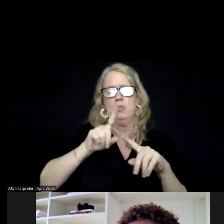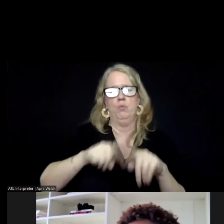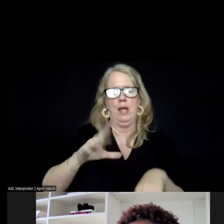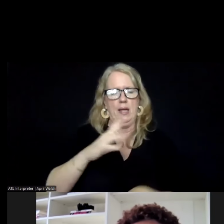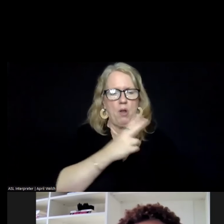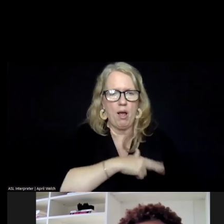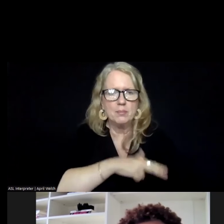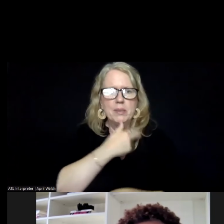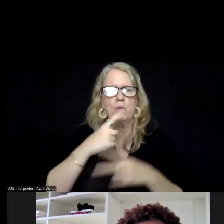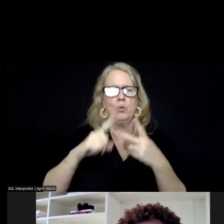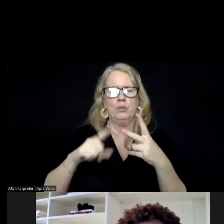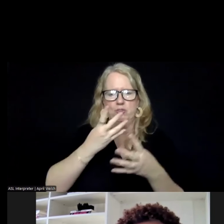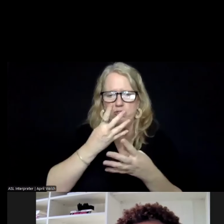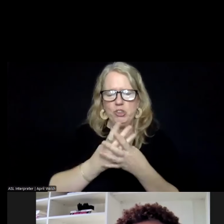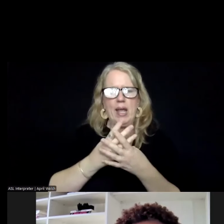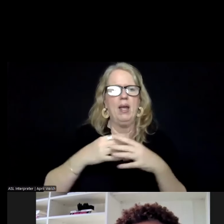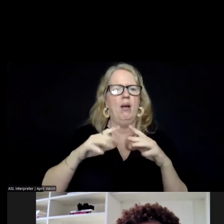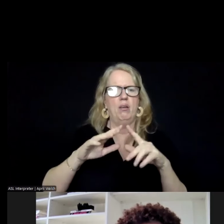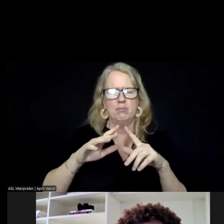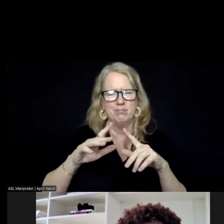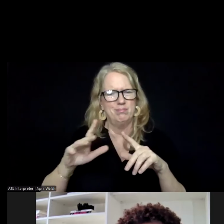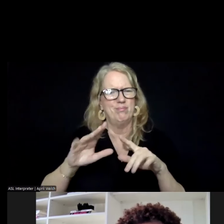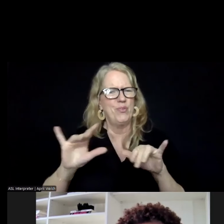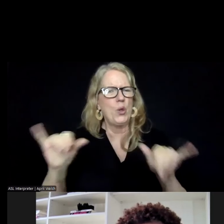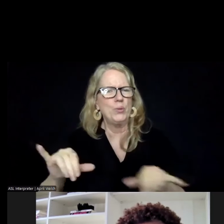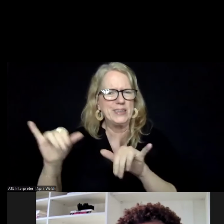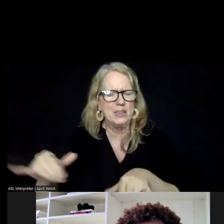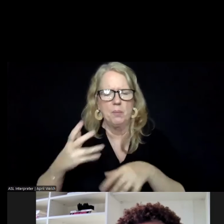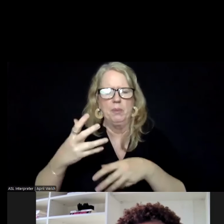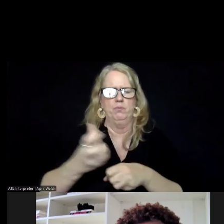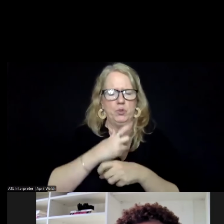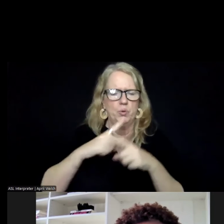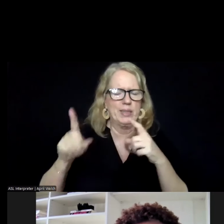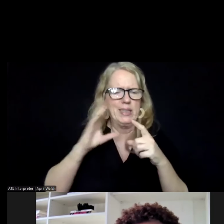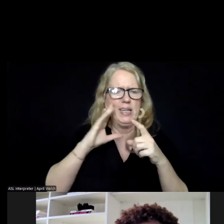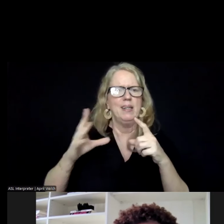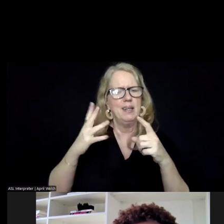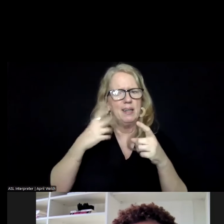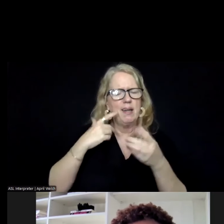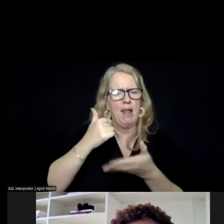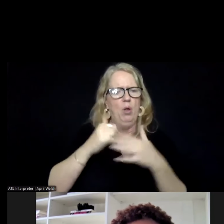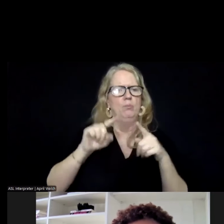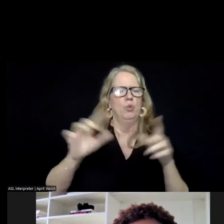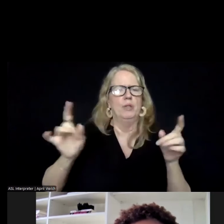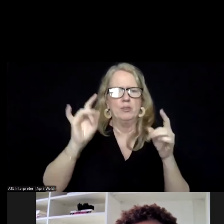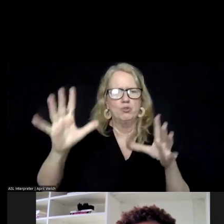and jails as de facto systems for receiving help in a crisis emergency. Next slide.